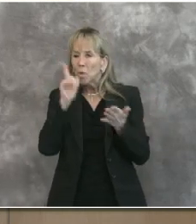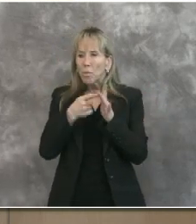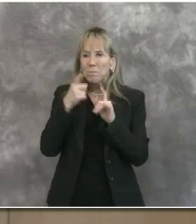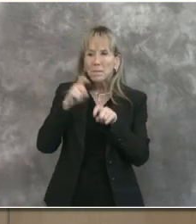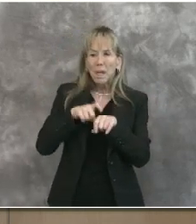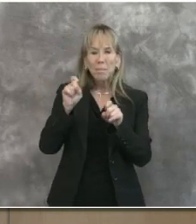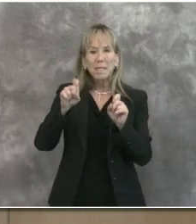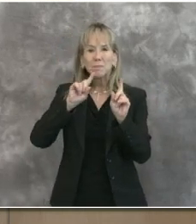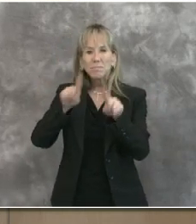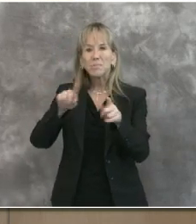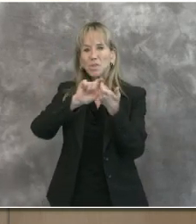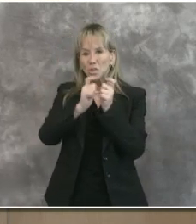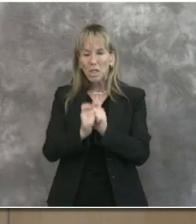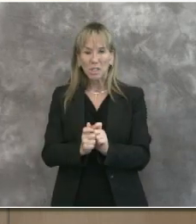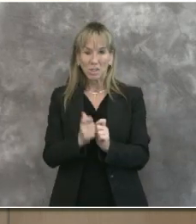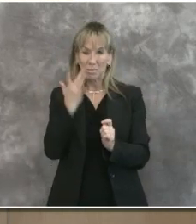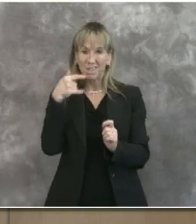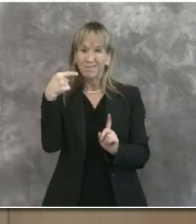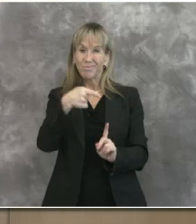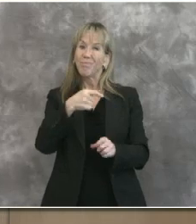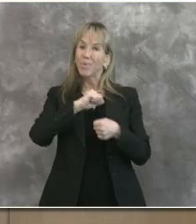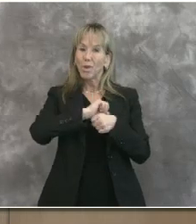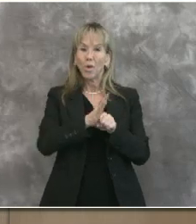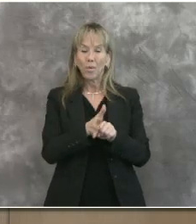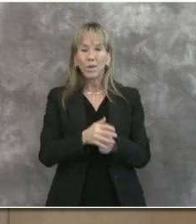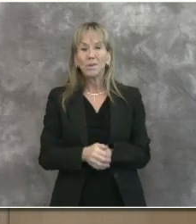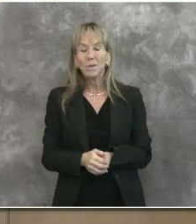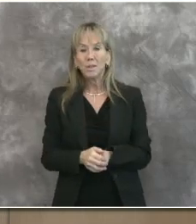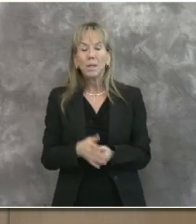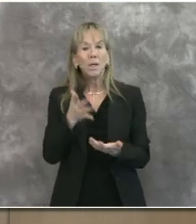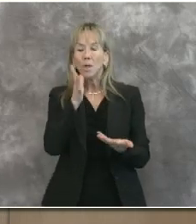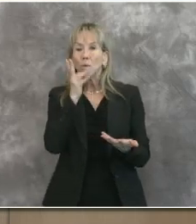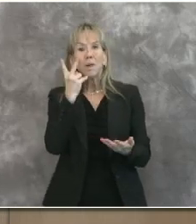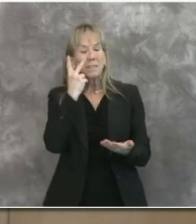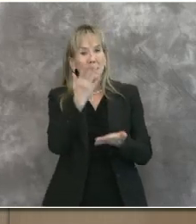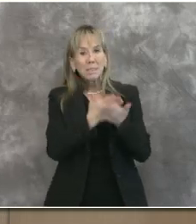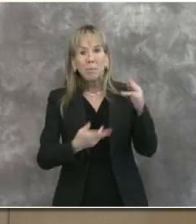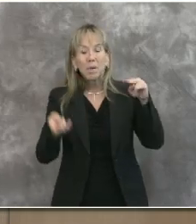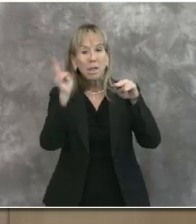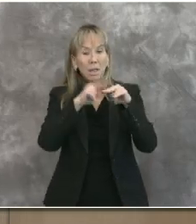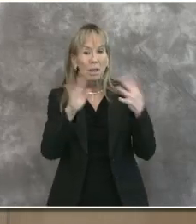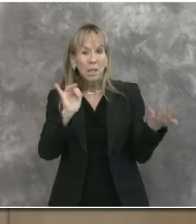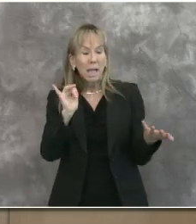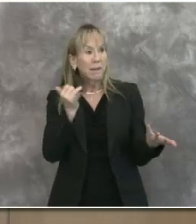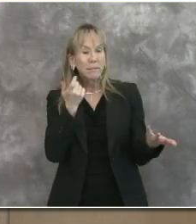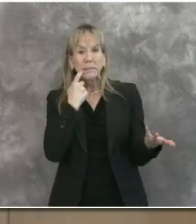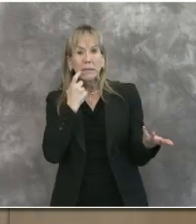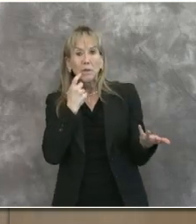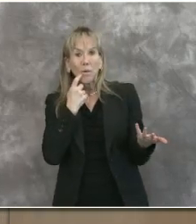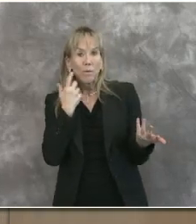COVID, yet increase needed medical care for those who need it that is not COVID related.